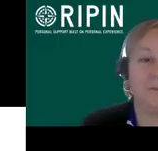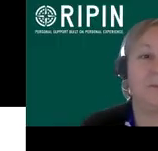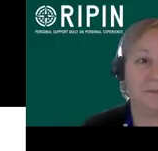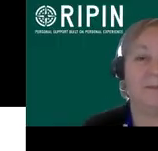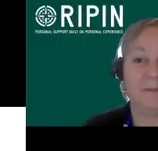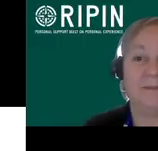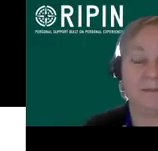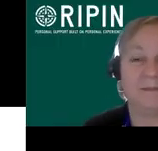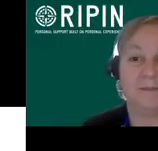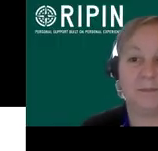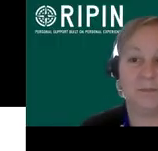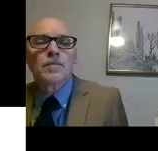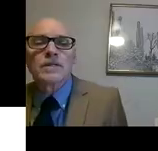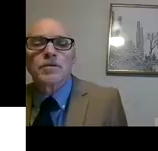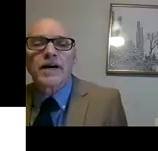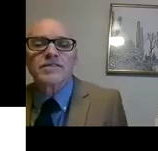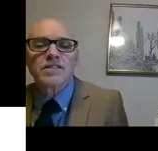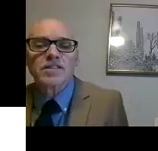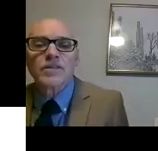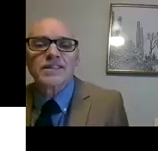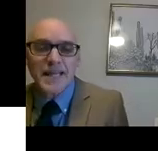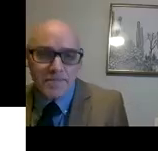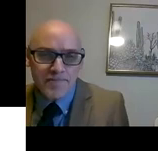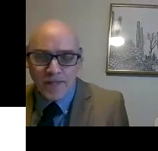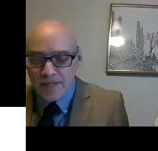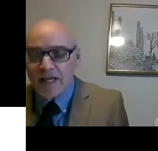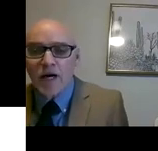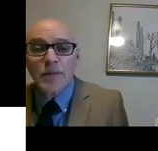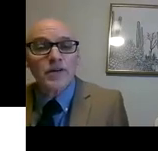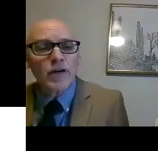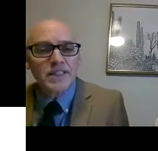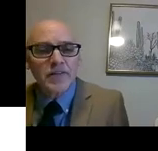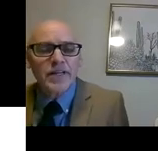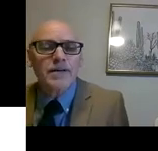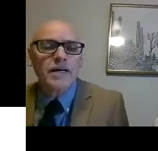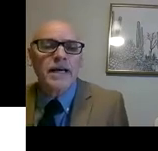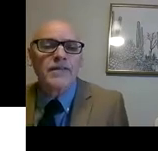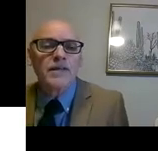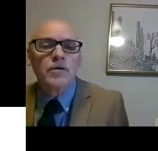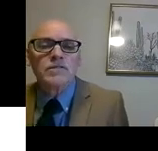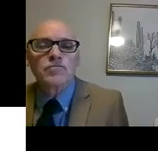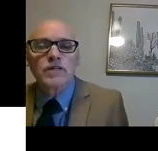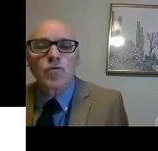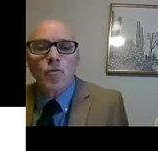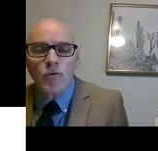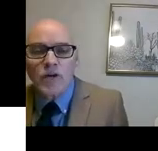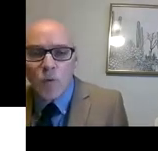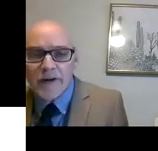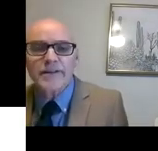you. Yeah, so we kind of switched the letters around, but the providers are somewhat the same. But the criteria and